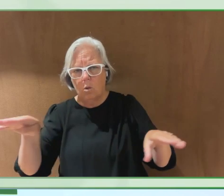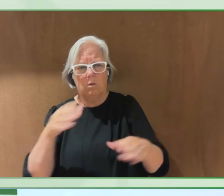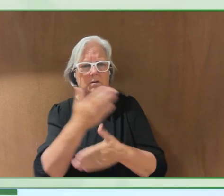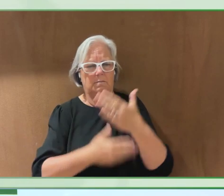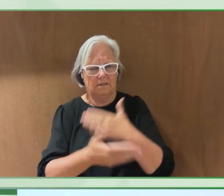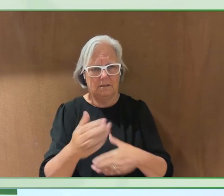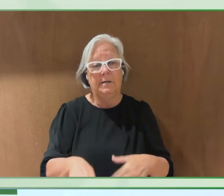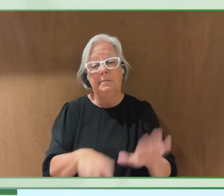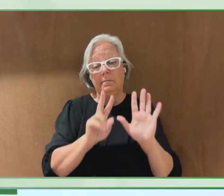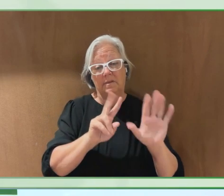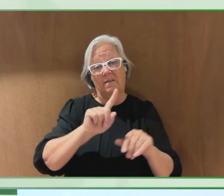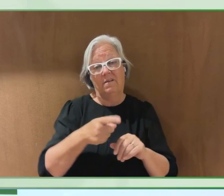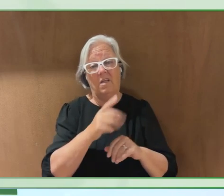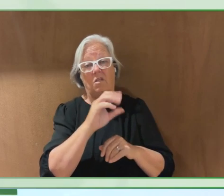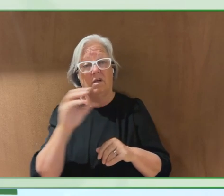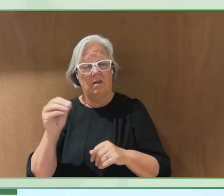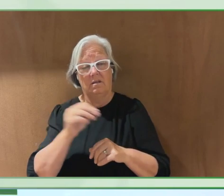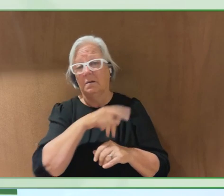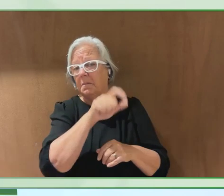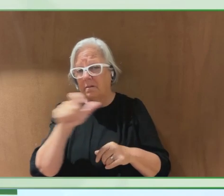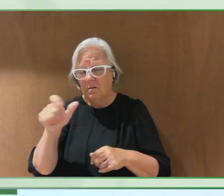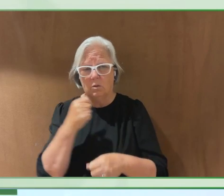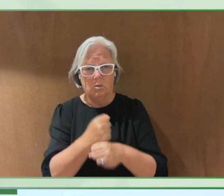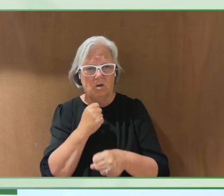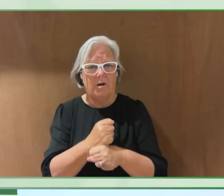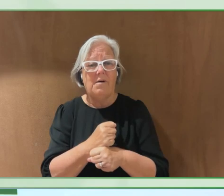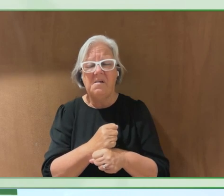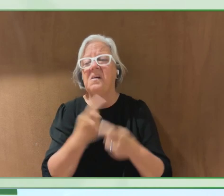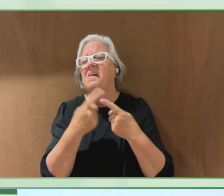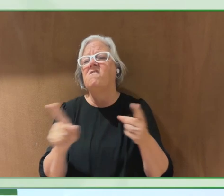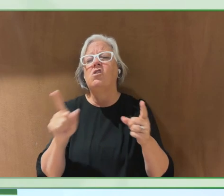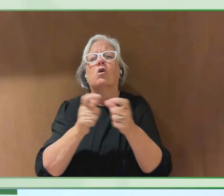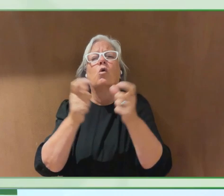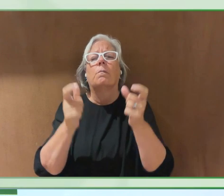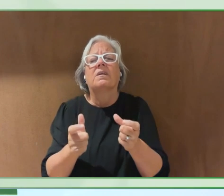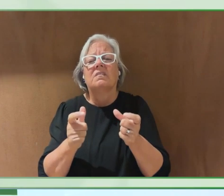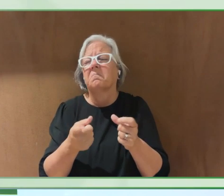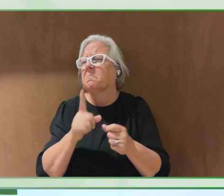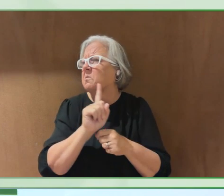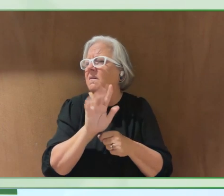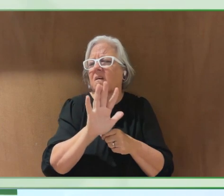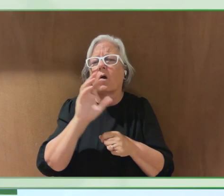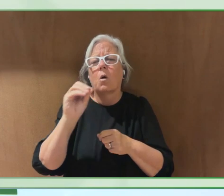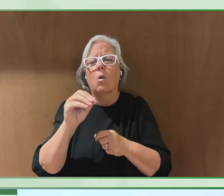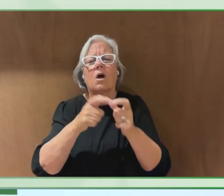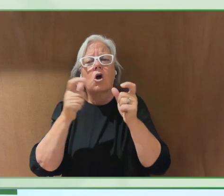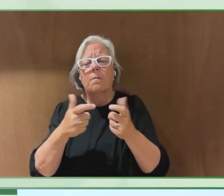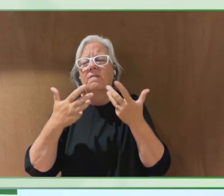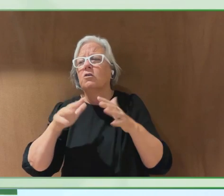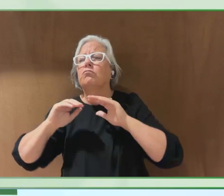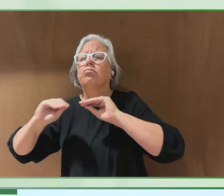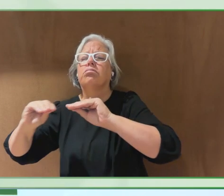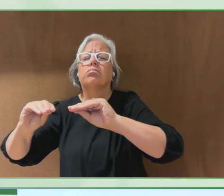of various consortiums and companies in 150 companies have been trained and sensitized, and 1,400 plus